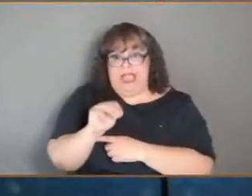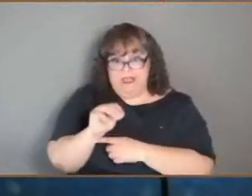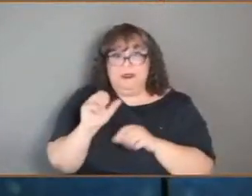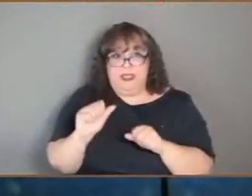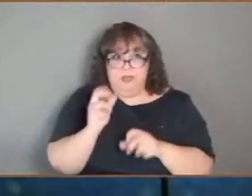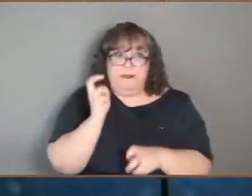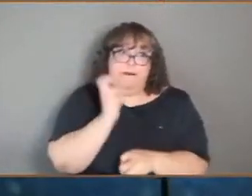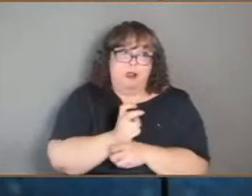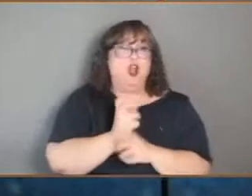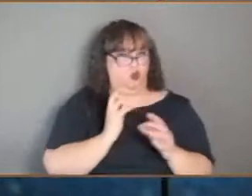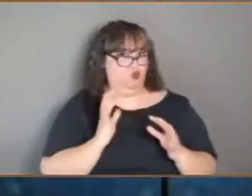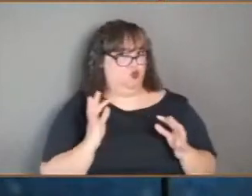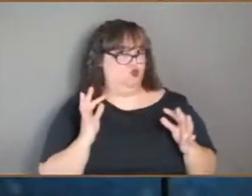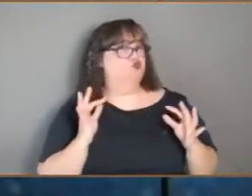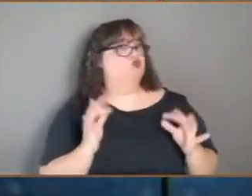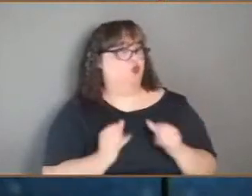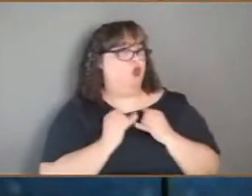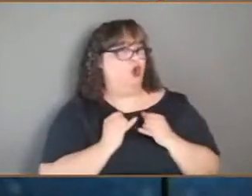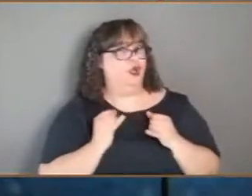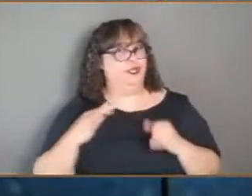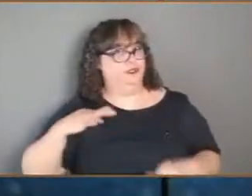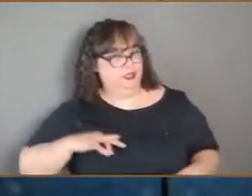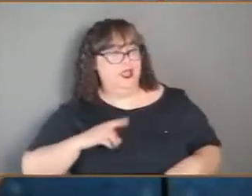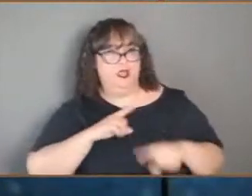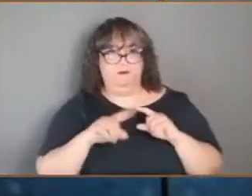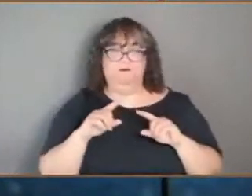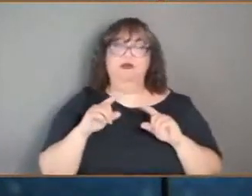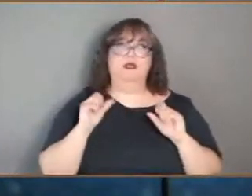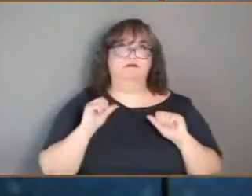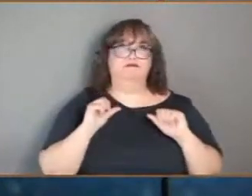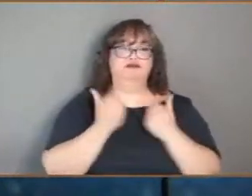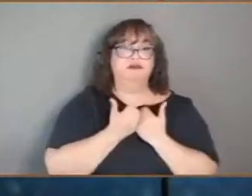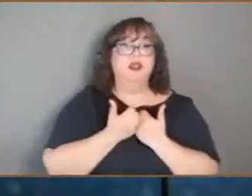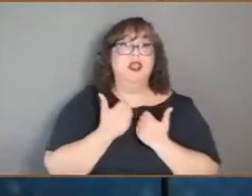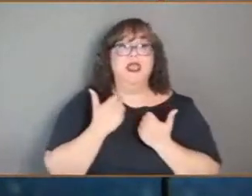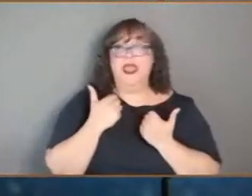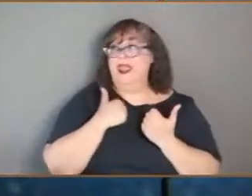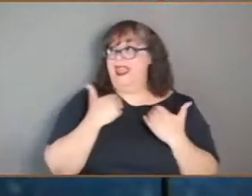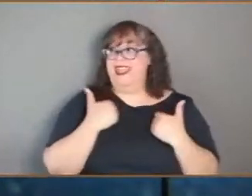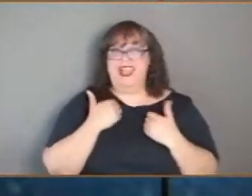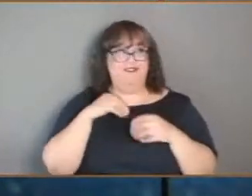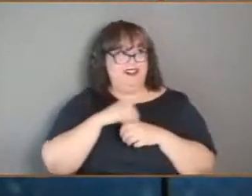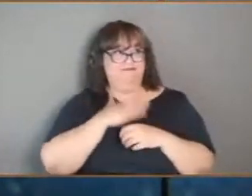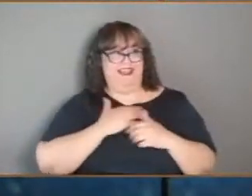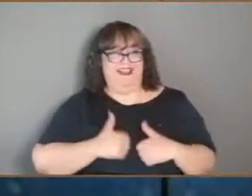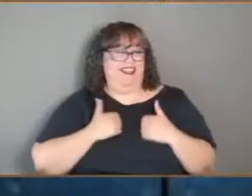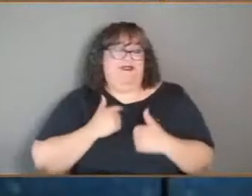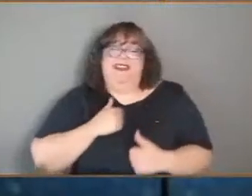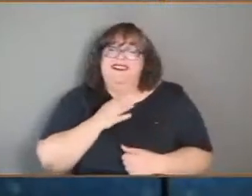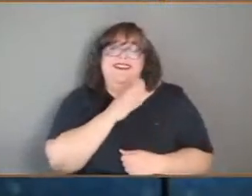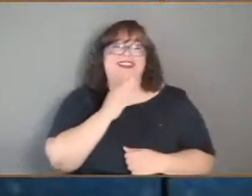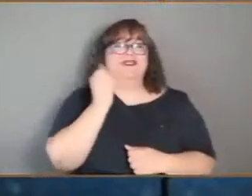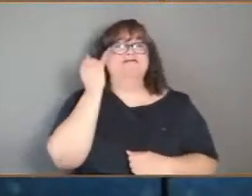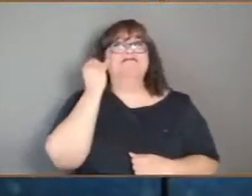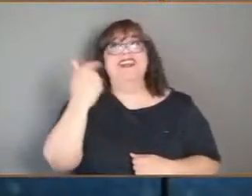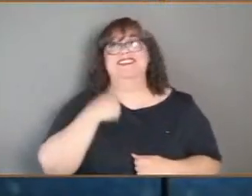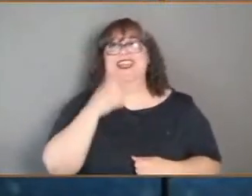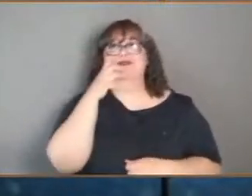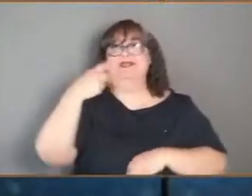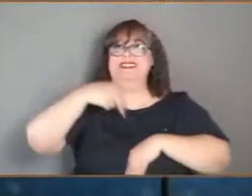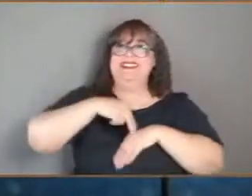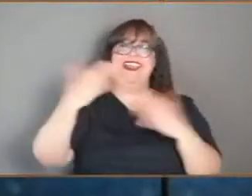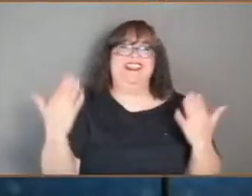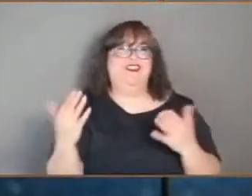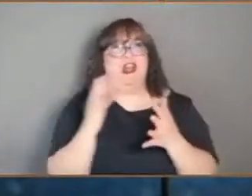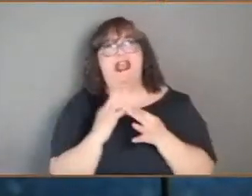I feel like I've definitely kind of had that in my own life. I mean, I never thought that I would be here talking for a NASA program. I never thought that I would even have